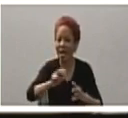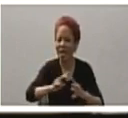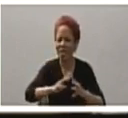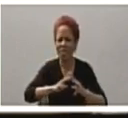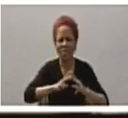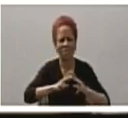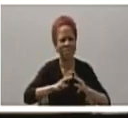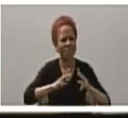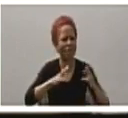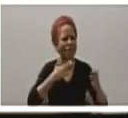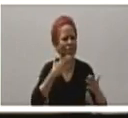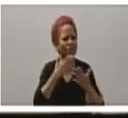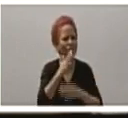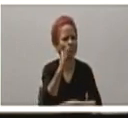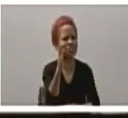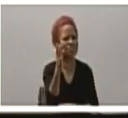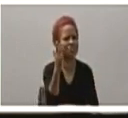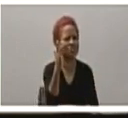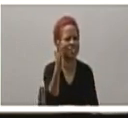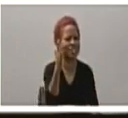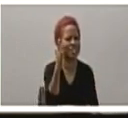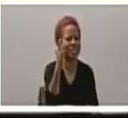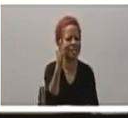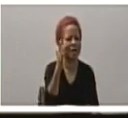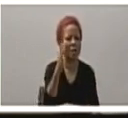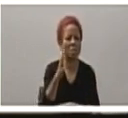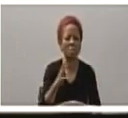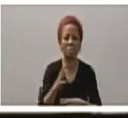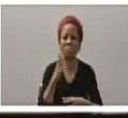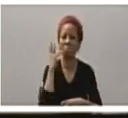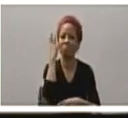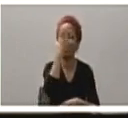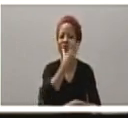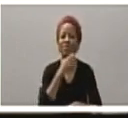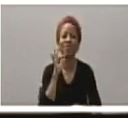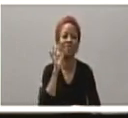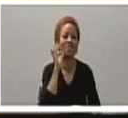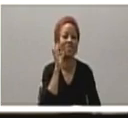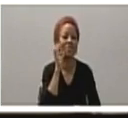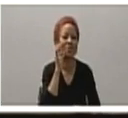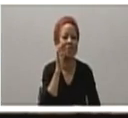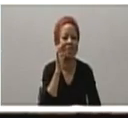good fruit, but a bad tree bears bad fruit.